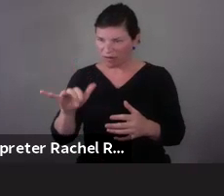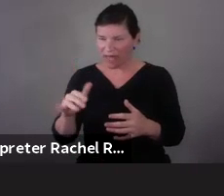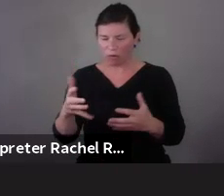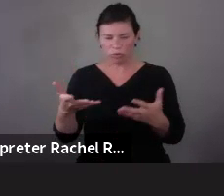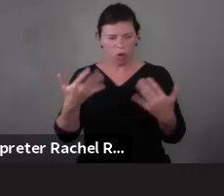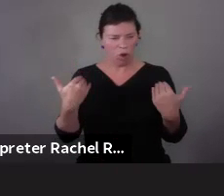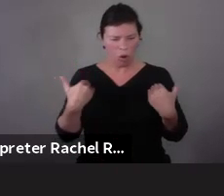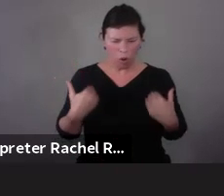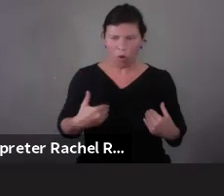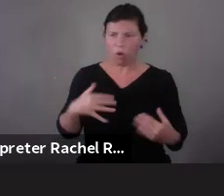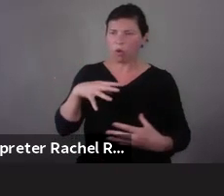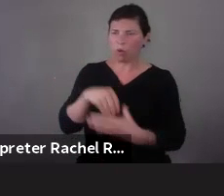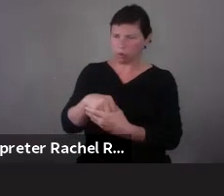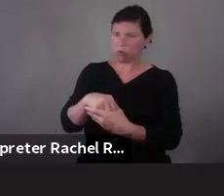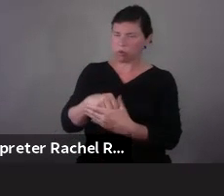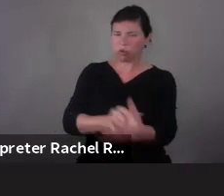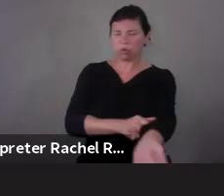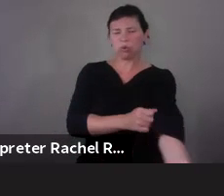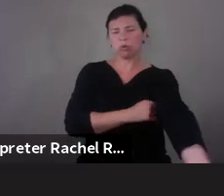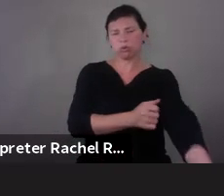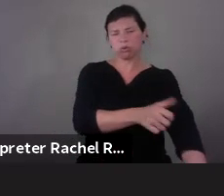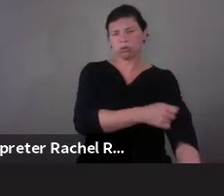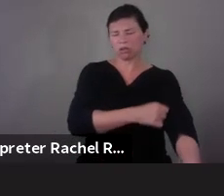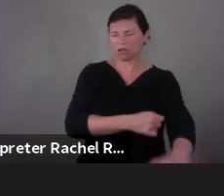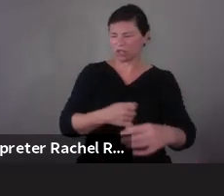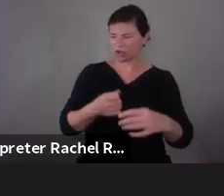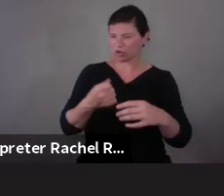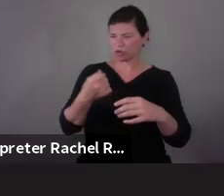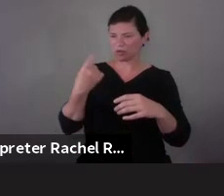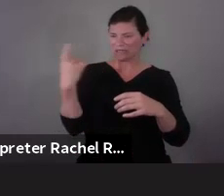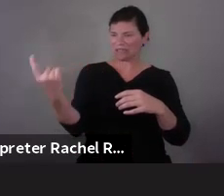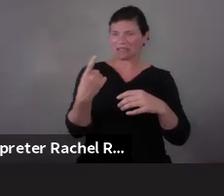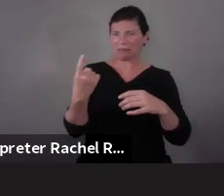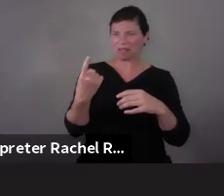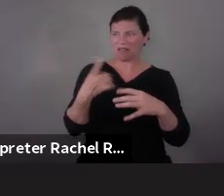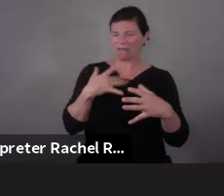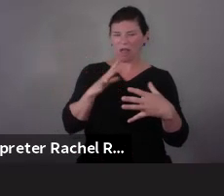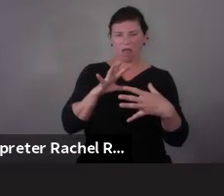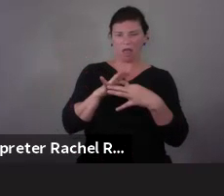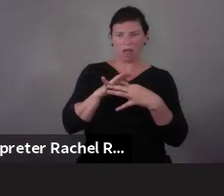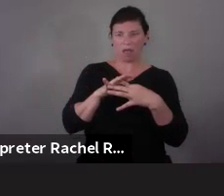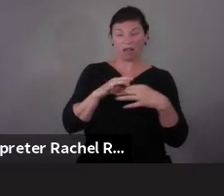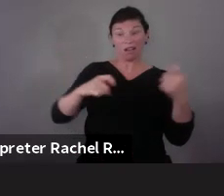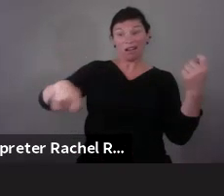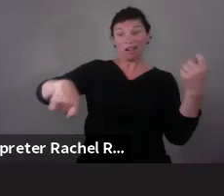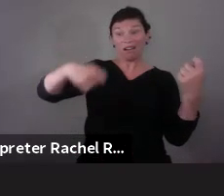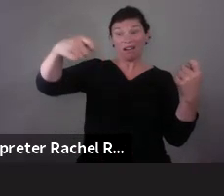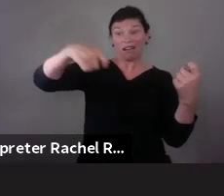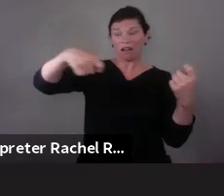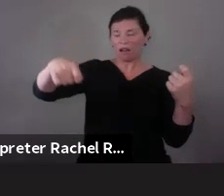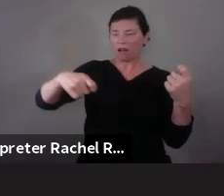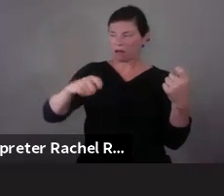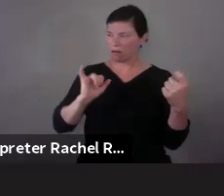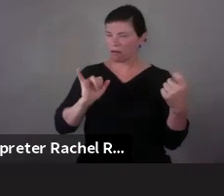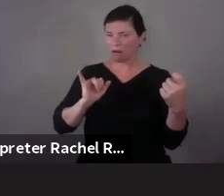me to connect to something, and it helped me connect to like people and groups because we were